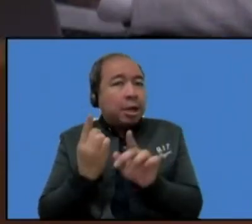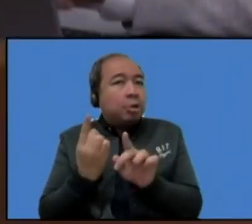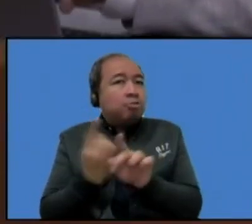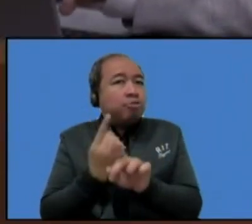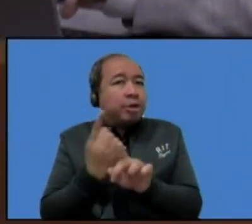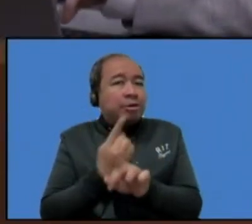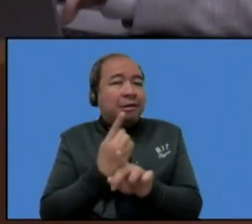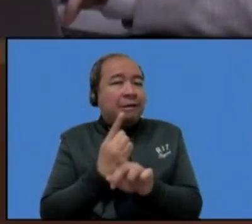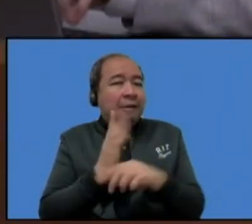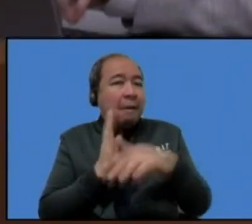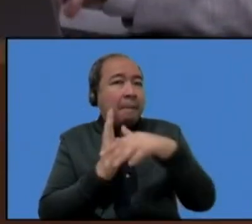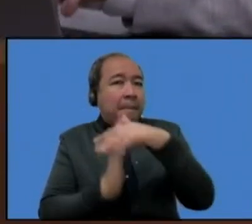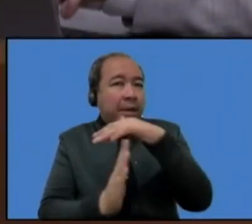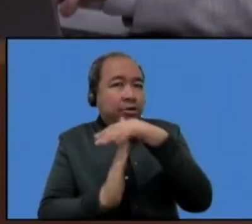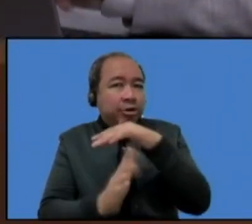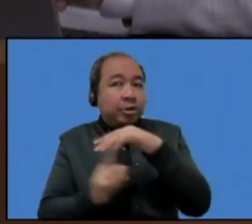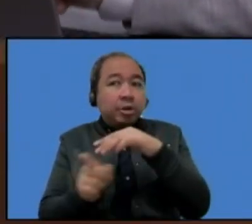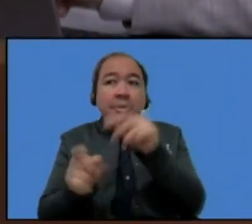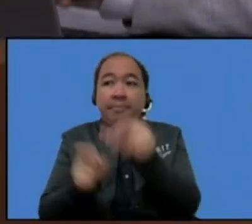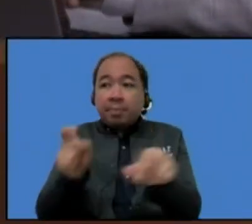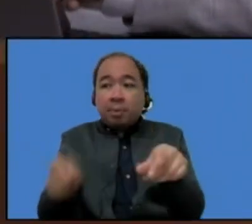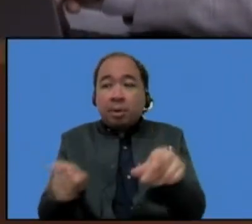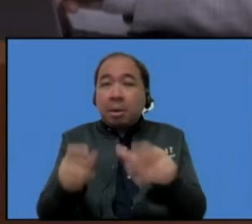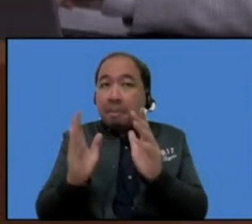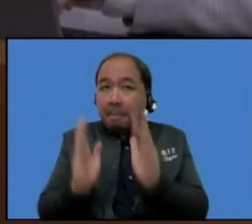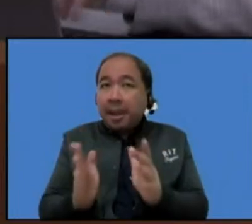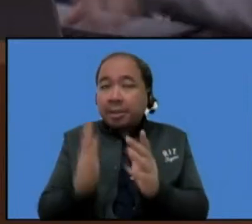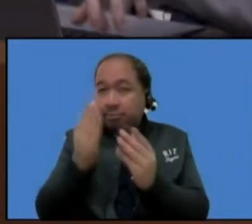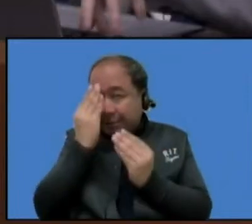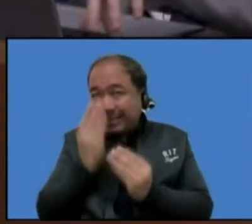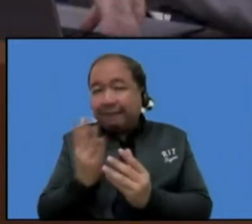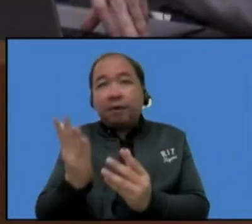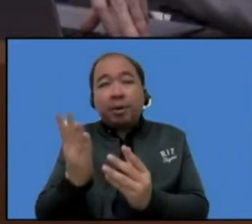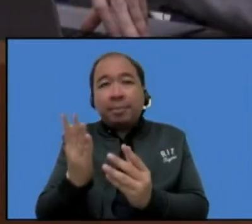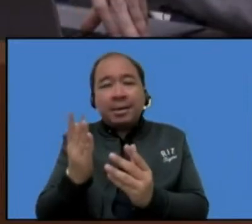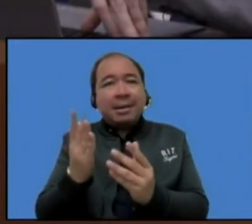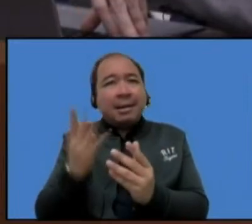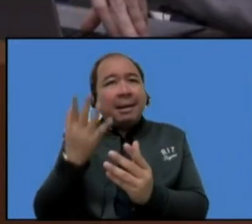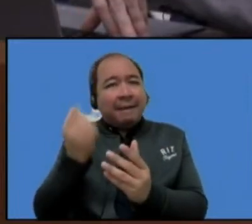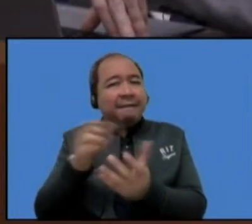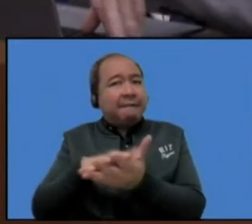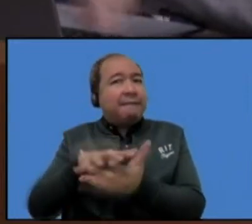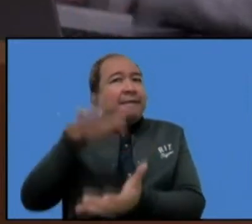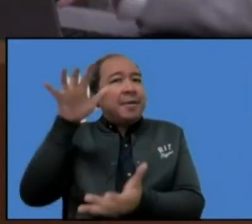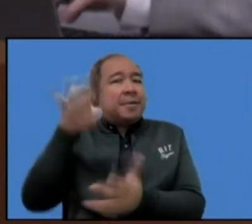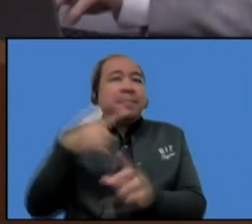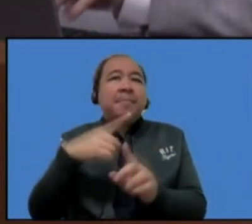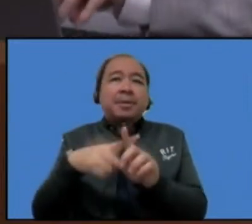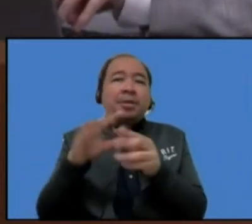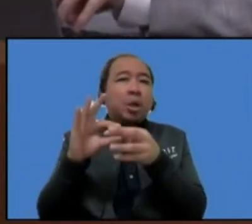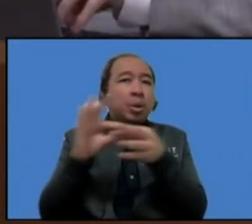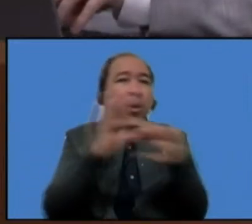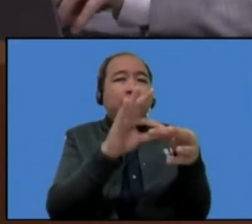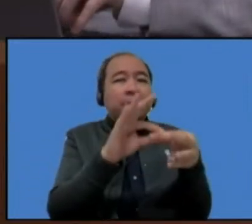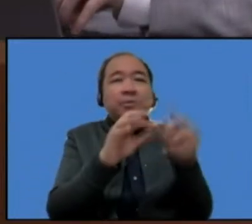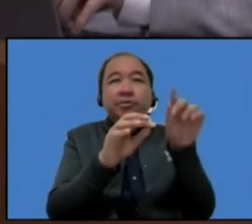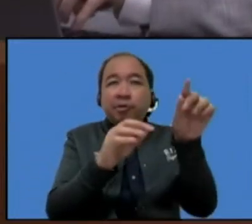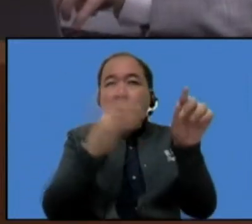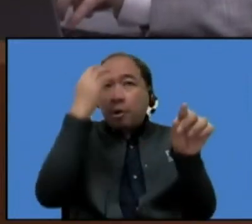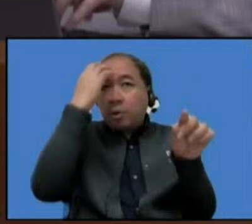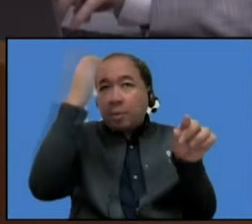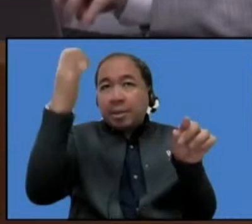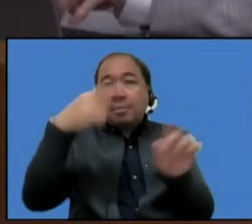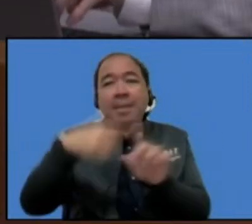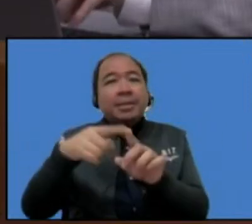empowered and better informed. With close cooperation with local governments and communities, the government of Korea